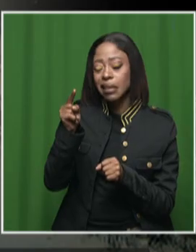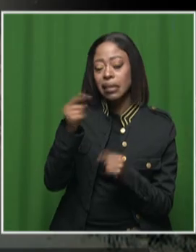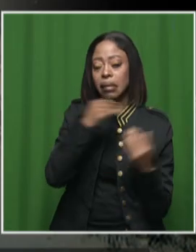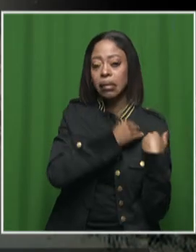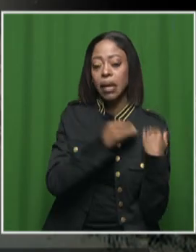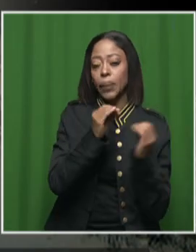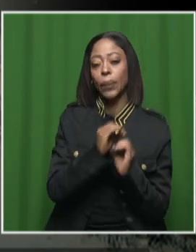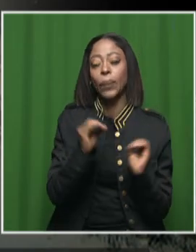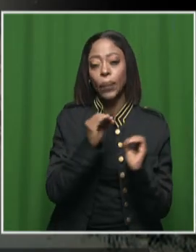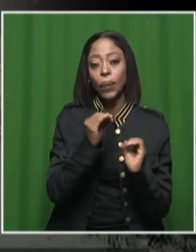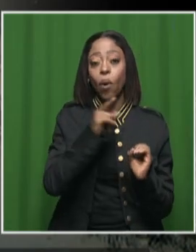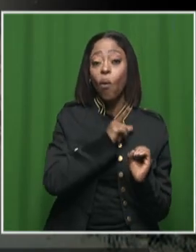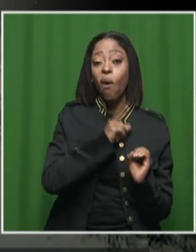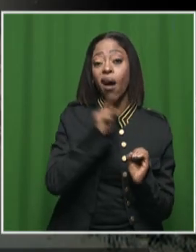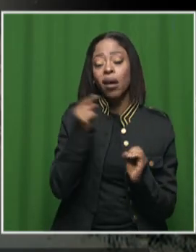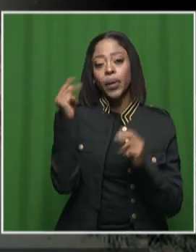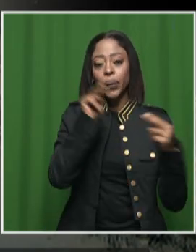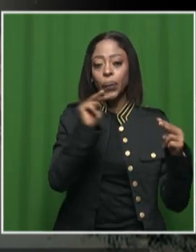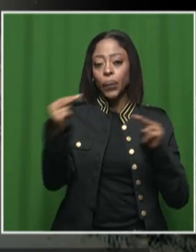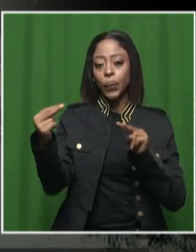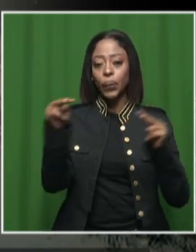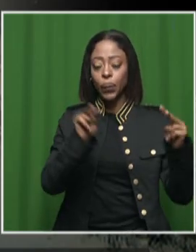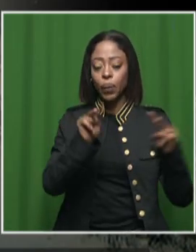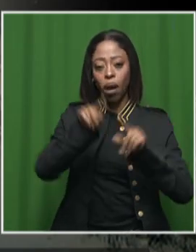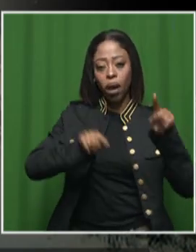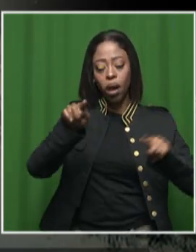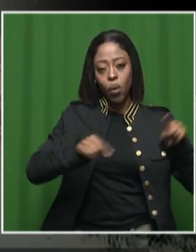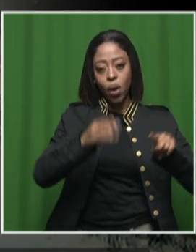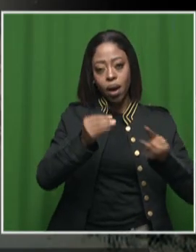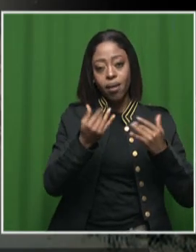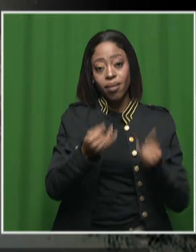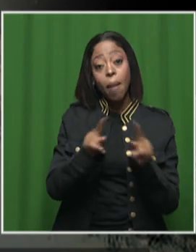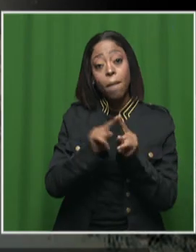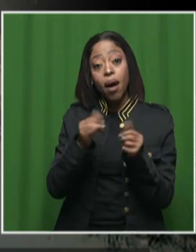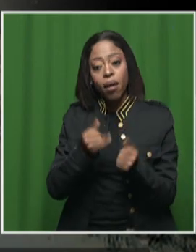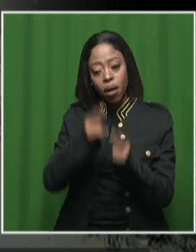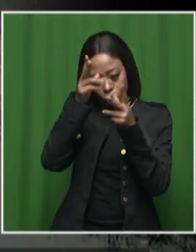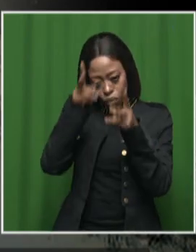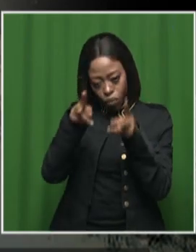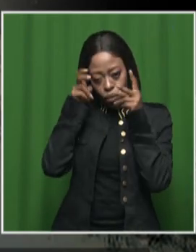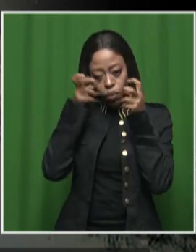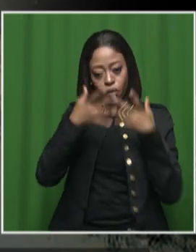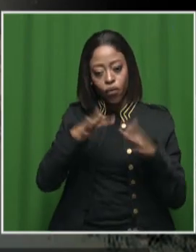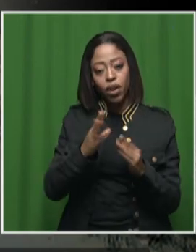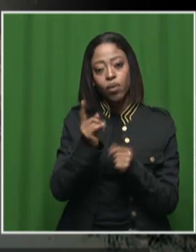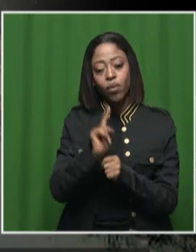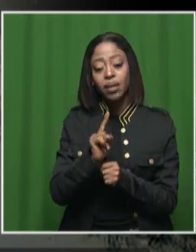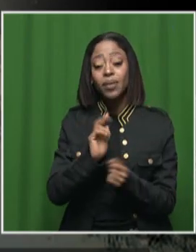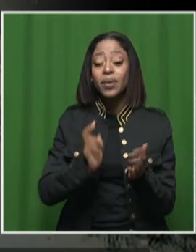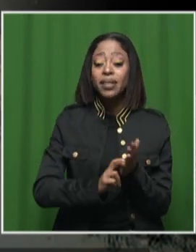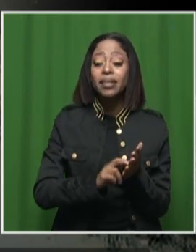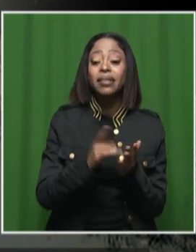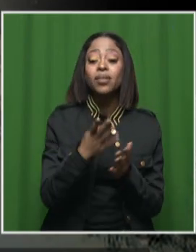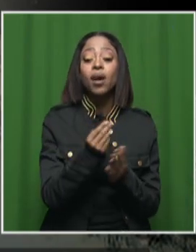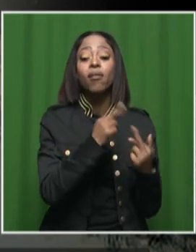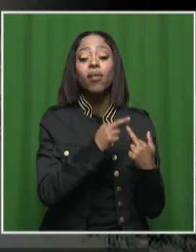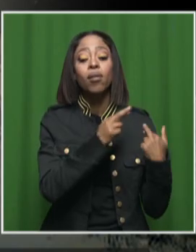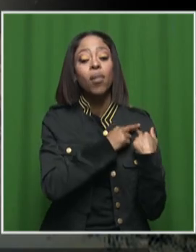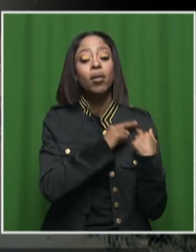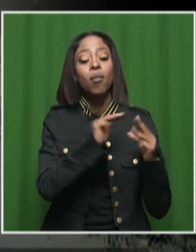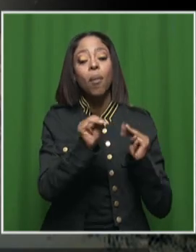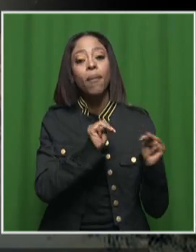because of the very different views that are held there. But I think there's a recognition that there needs to be responsible